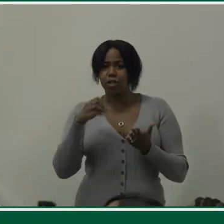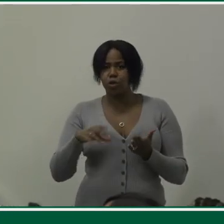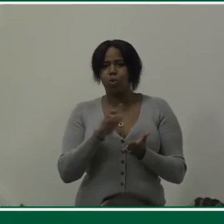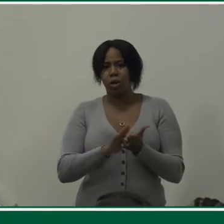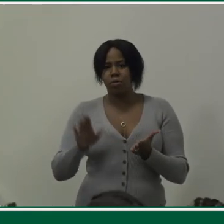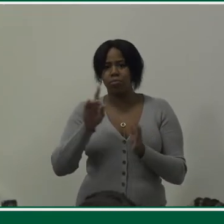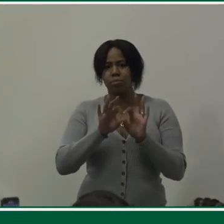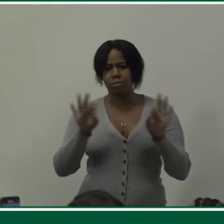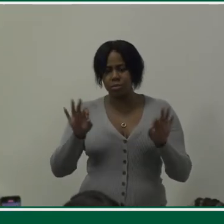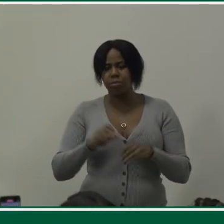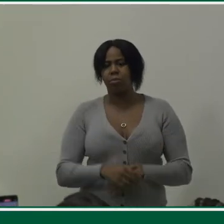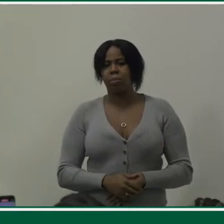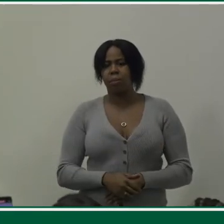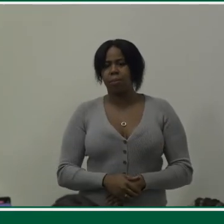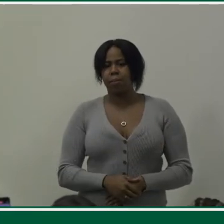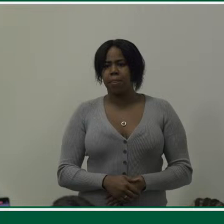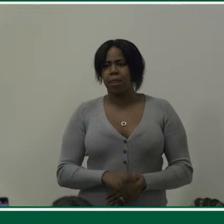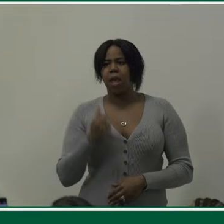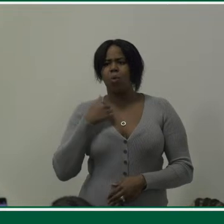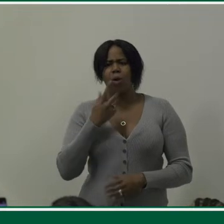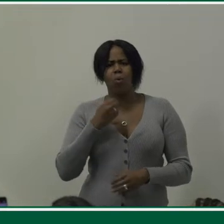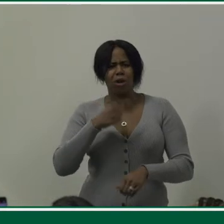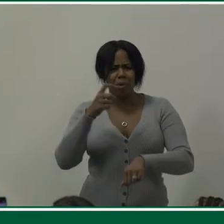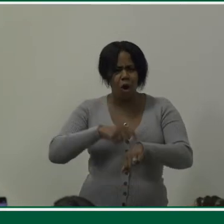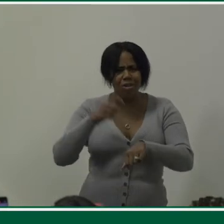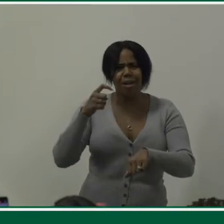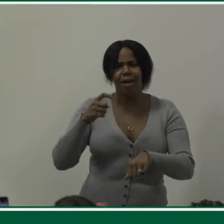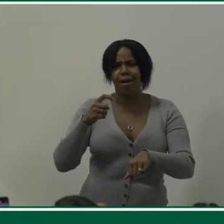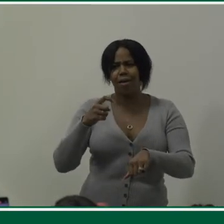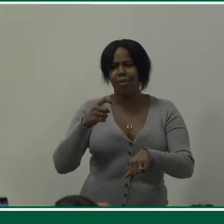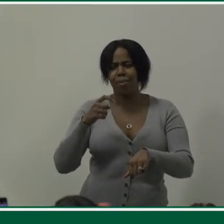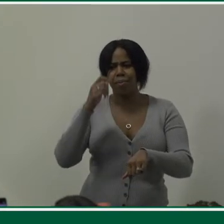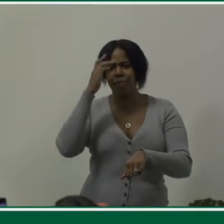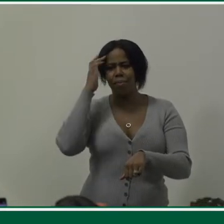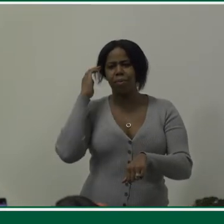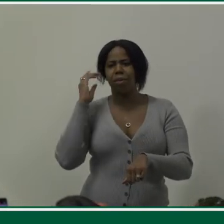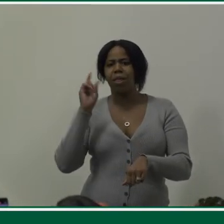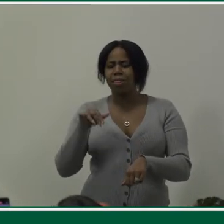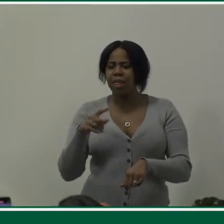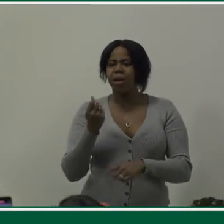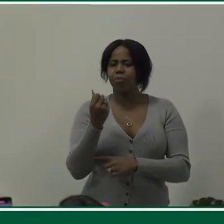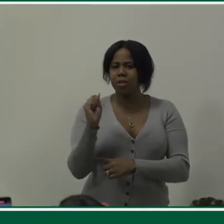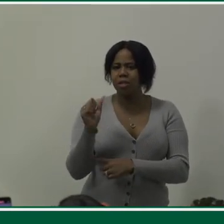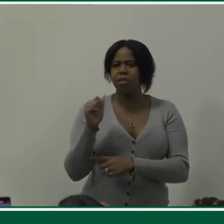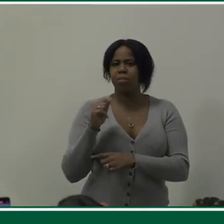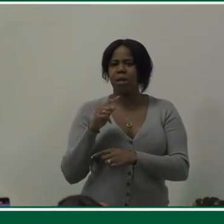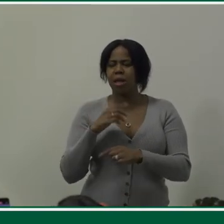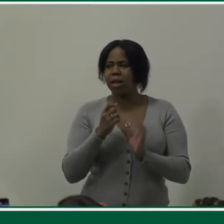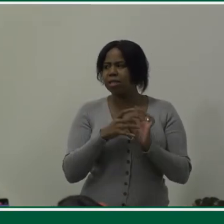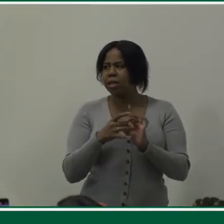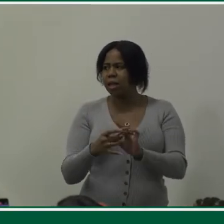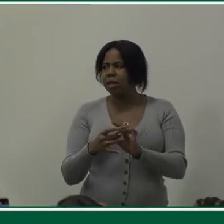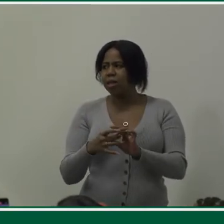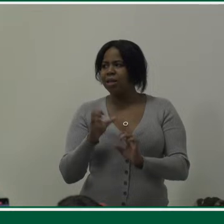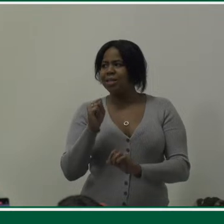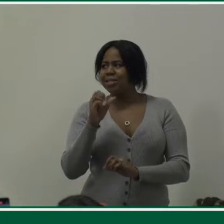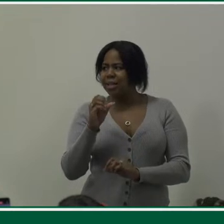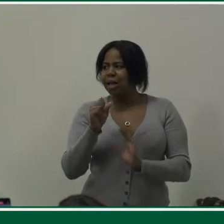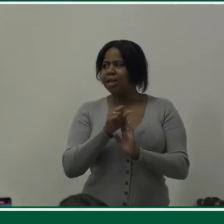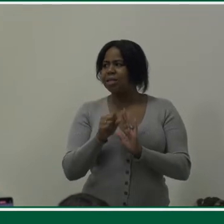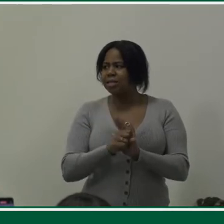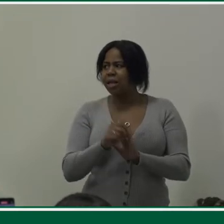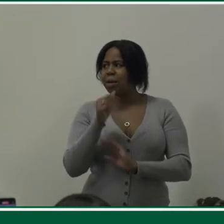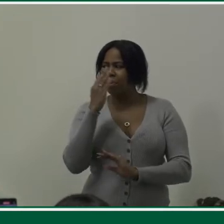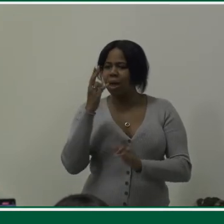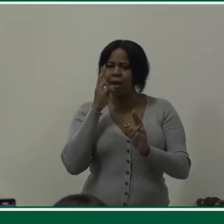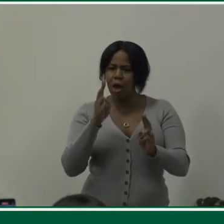Graduate black scholars from college on time. Movement Builders Unite. Sac State Black Honors